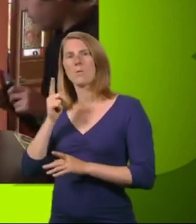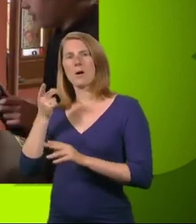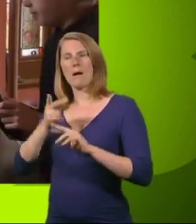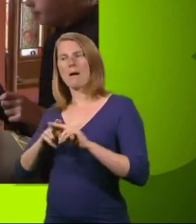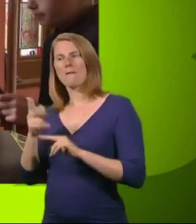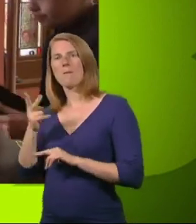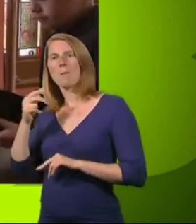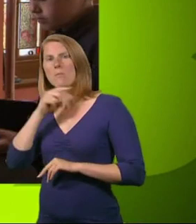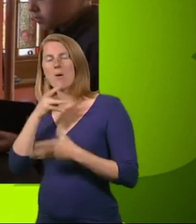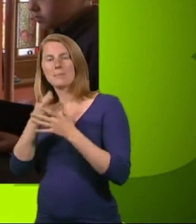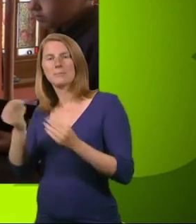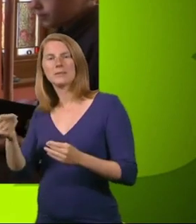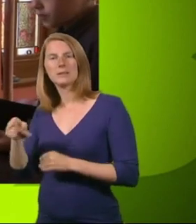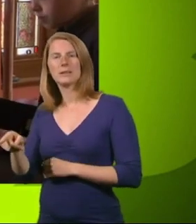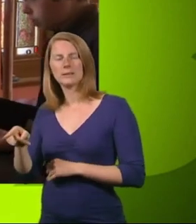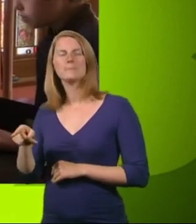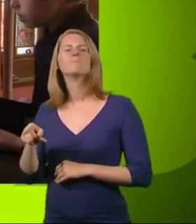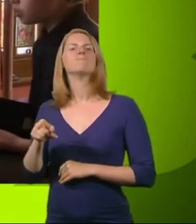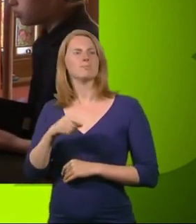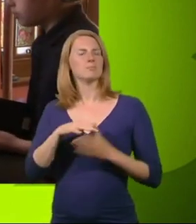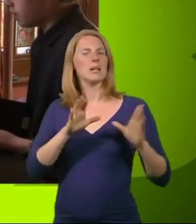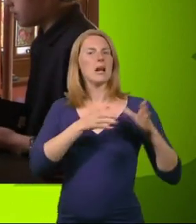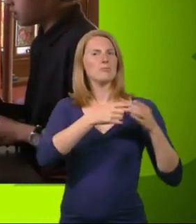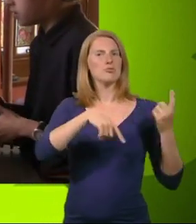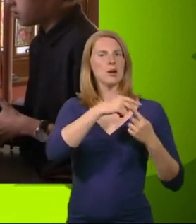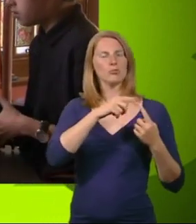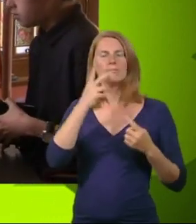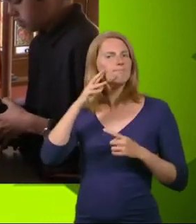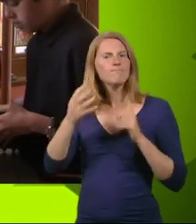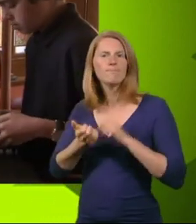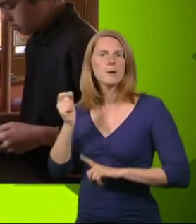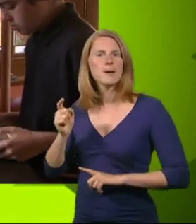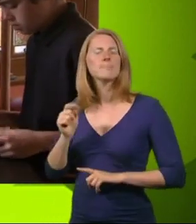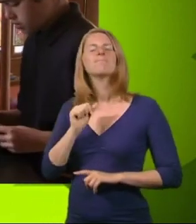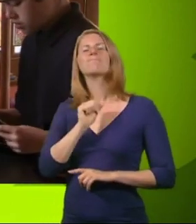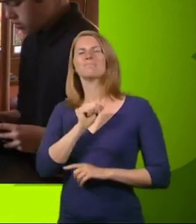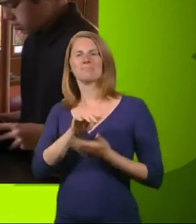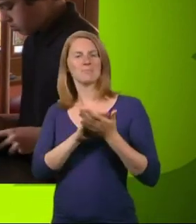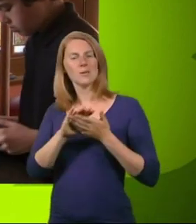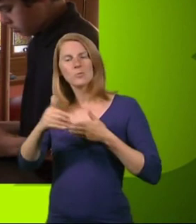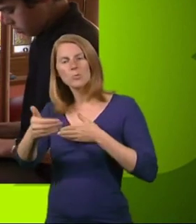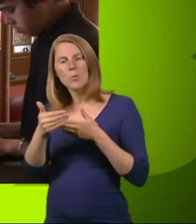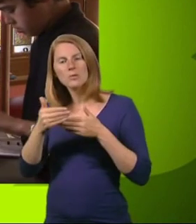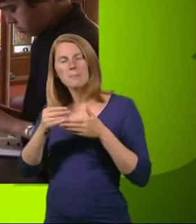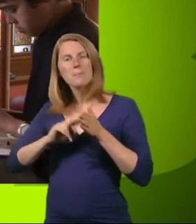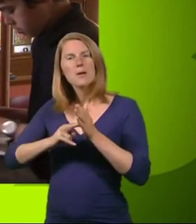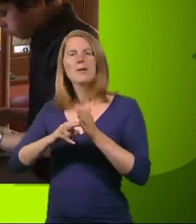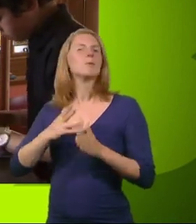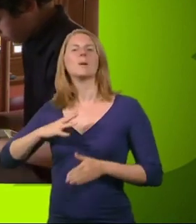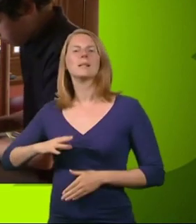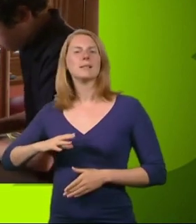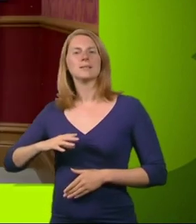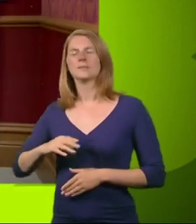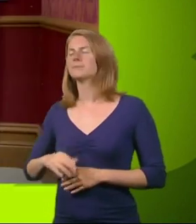wouldn't find them. Exactly. So we don't need a short-term plan. No, girls. Going missing is the short-term plan.